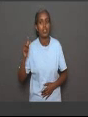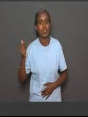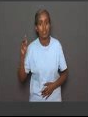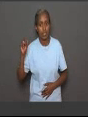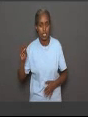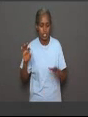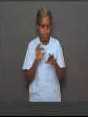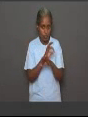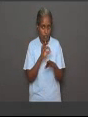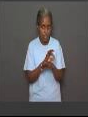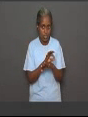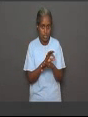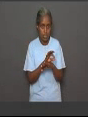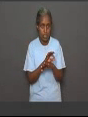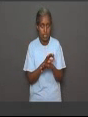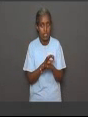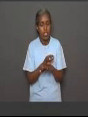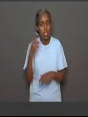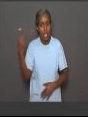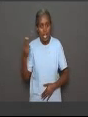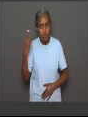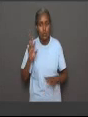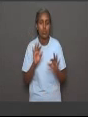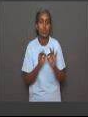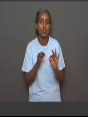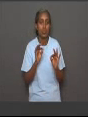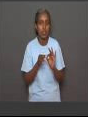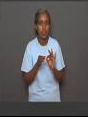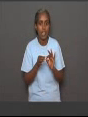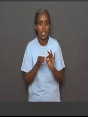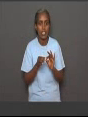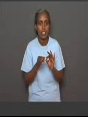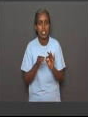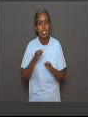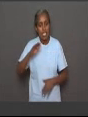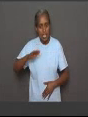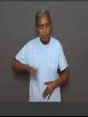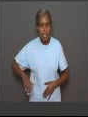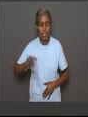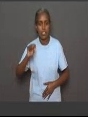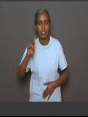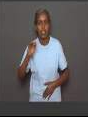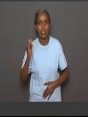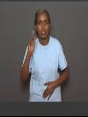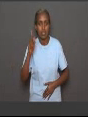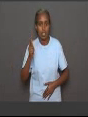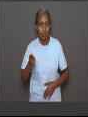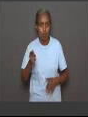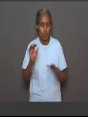tangent functions are used to define the remaining trigonometric functions.